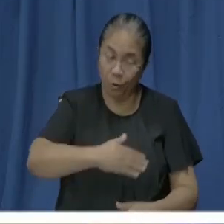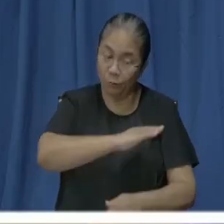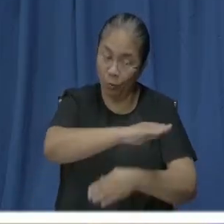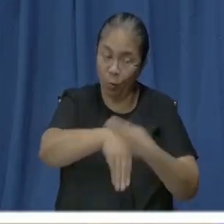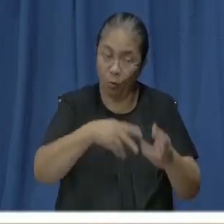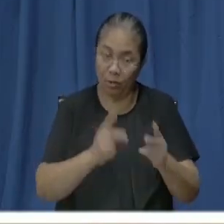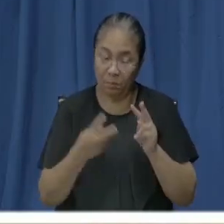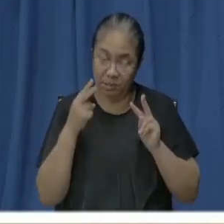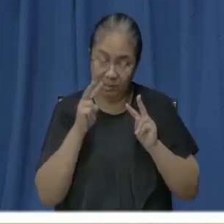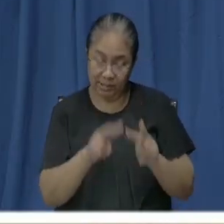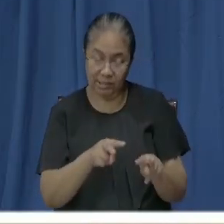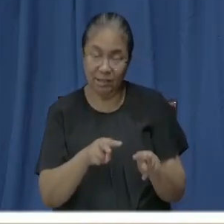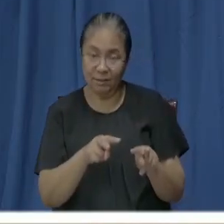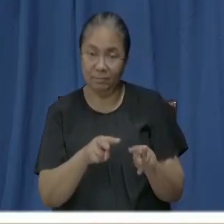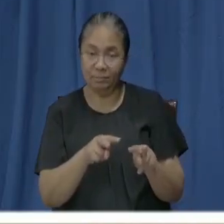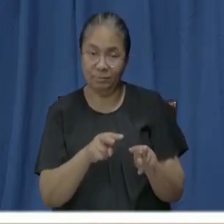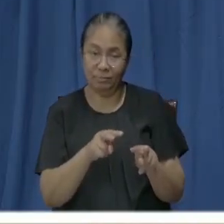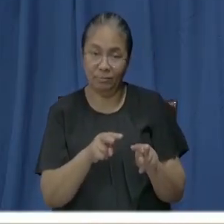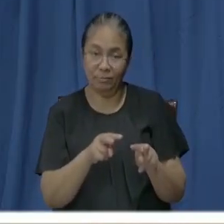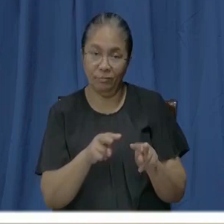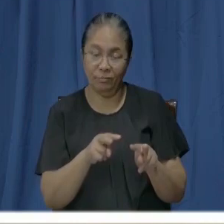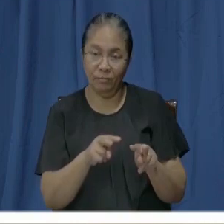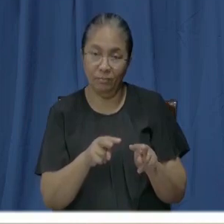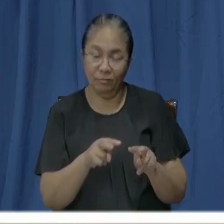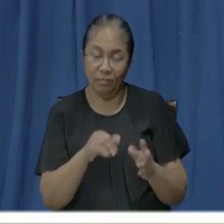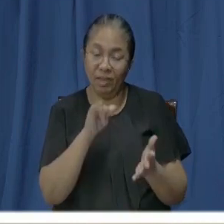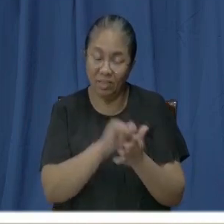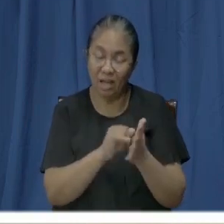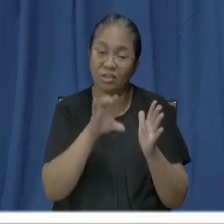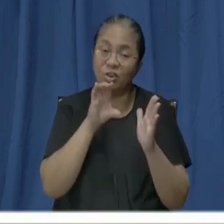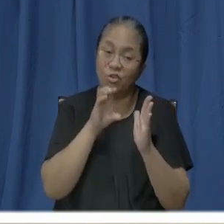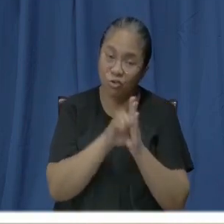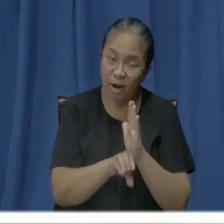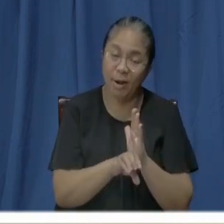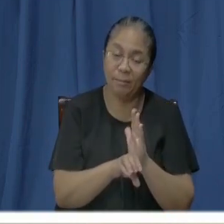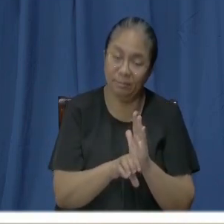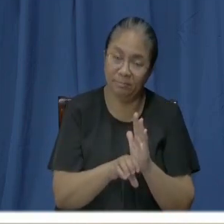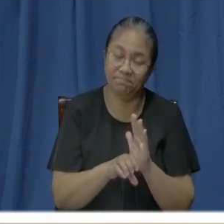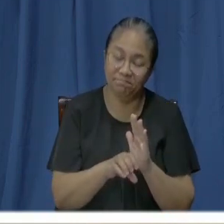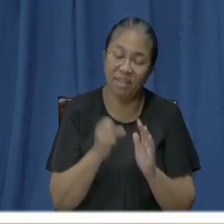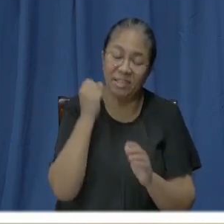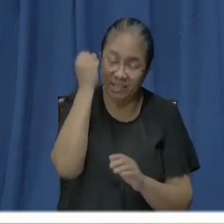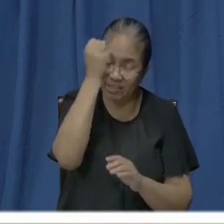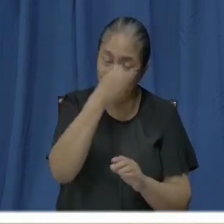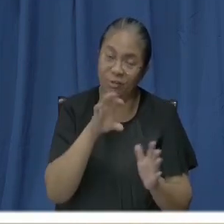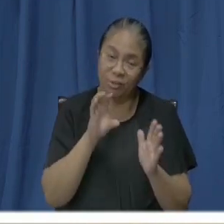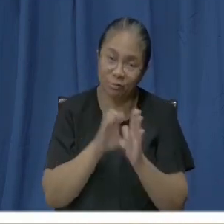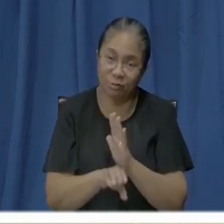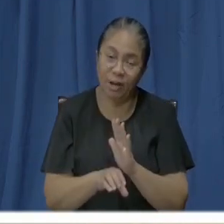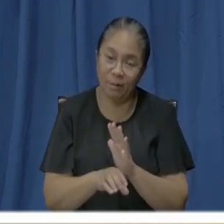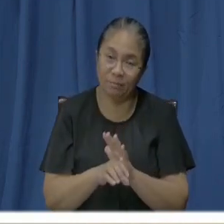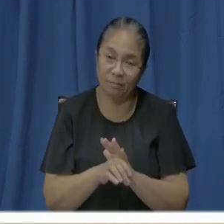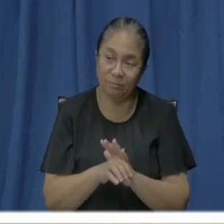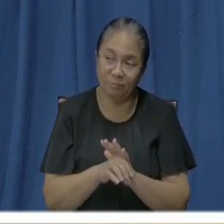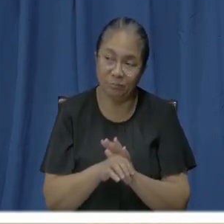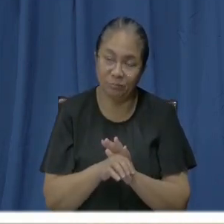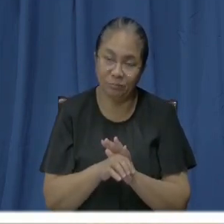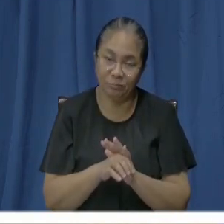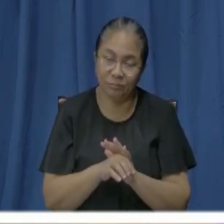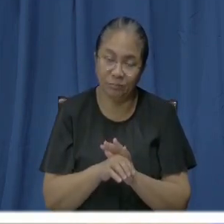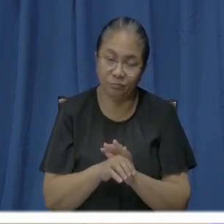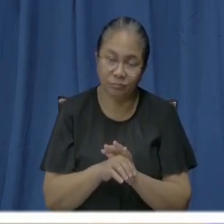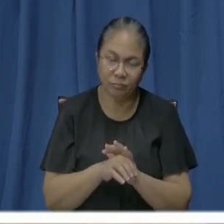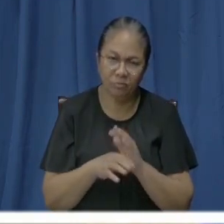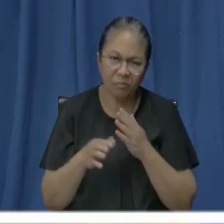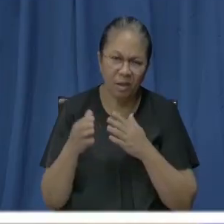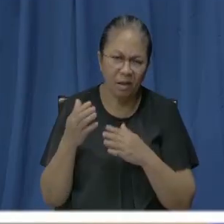everyone can see. Because this is a capital crime. In the books of